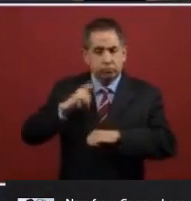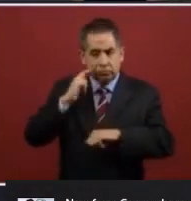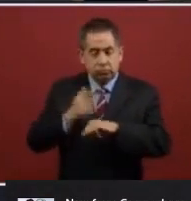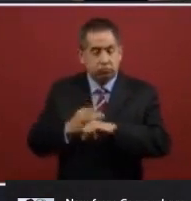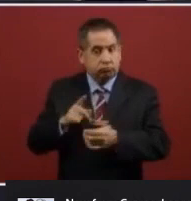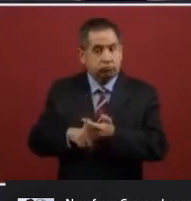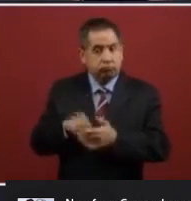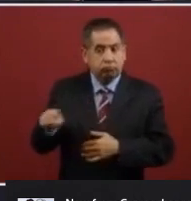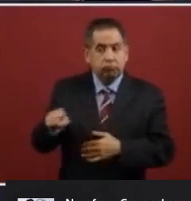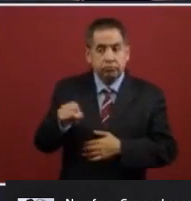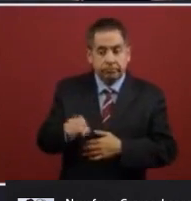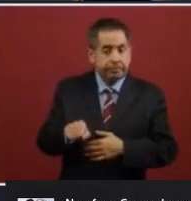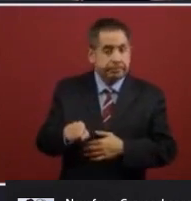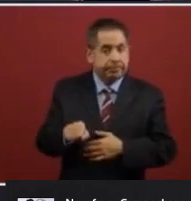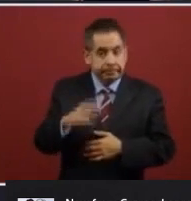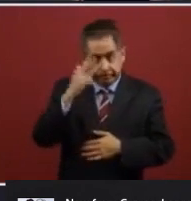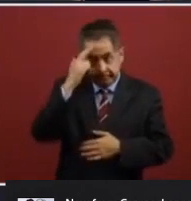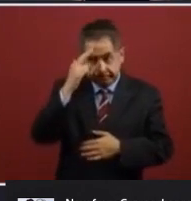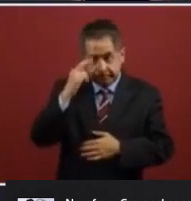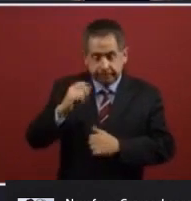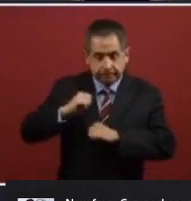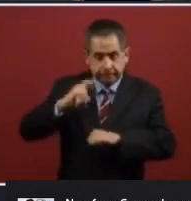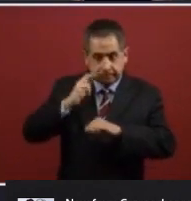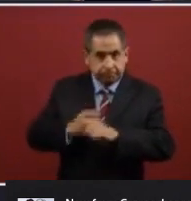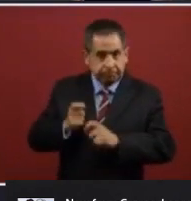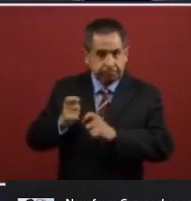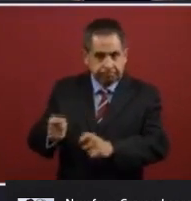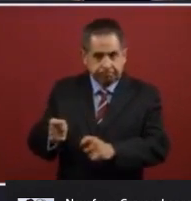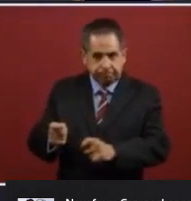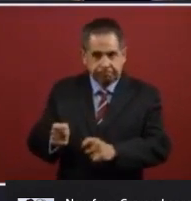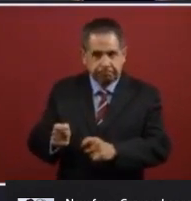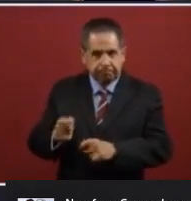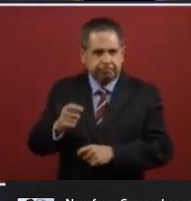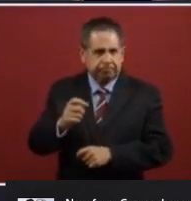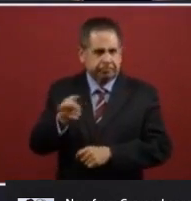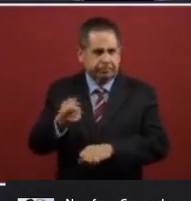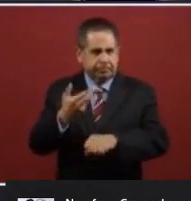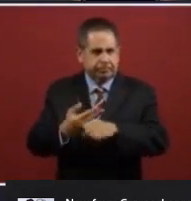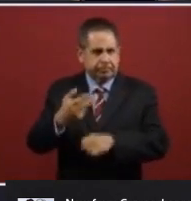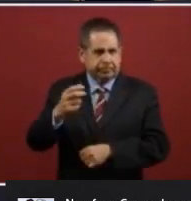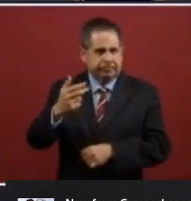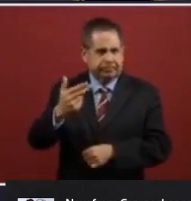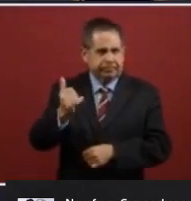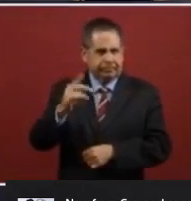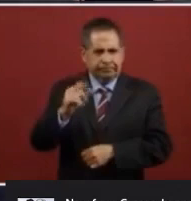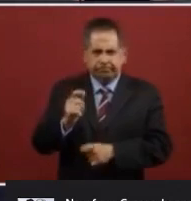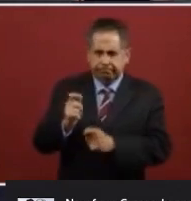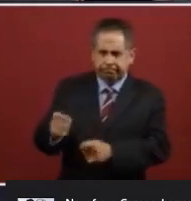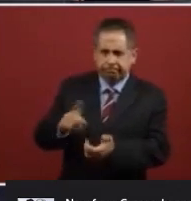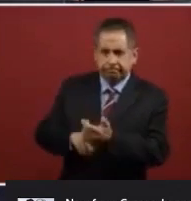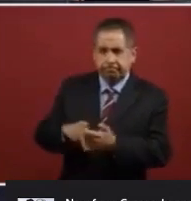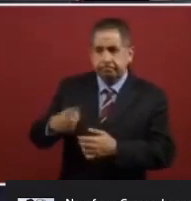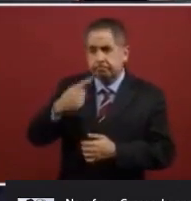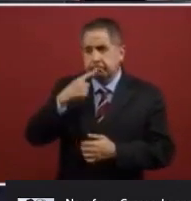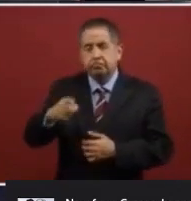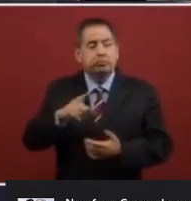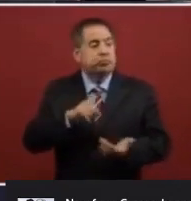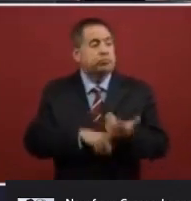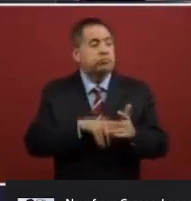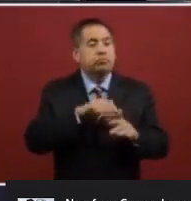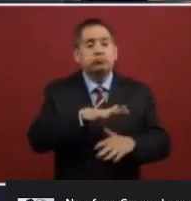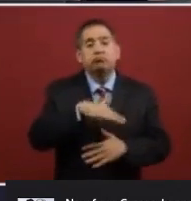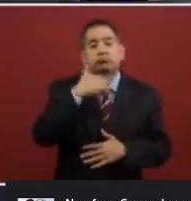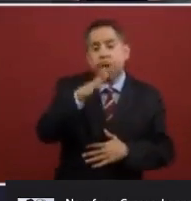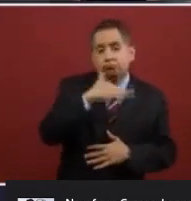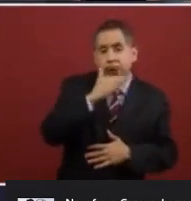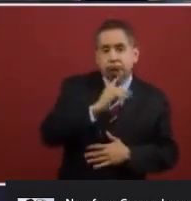áreas que le corresponden al Ejecutivo, porque es So Hacienda, just let us know so para we can. denuncias de corrupción. If